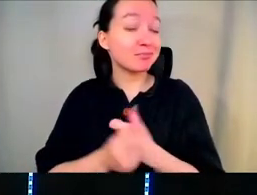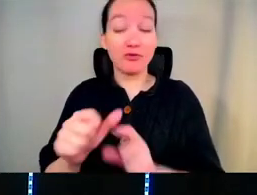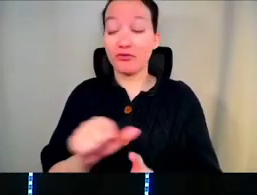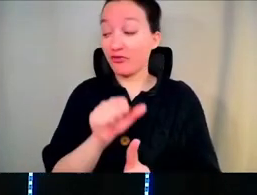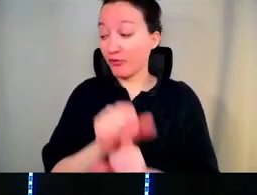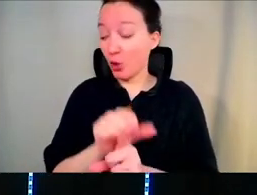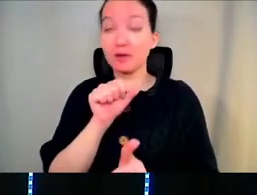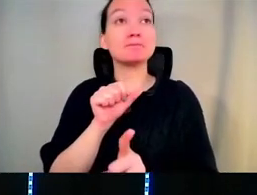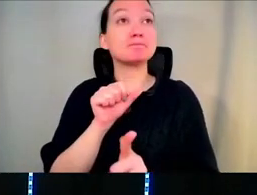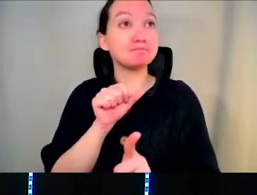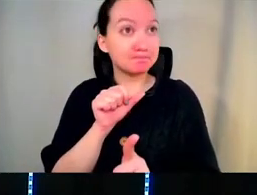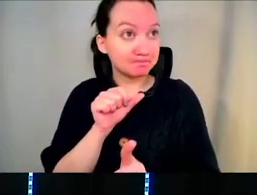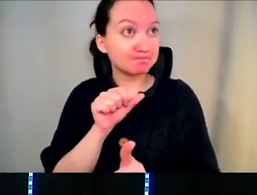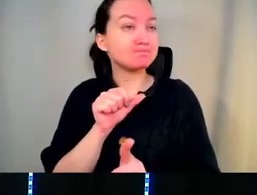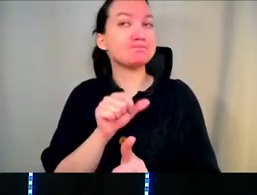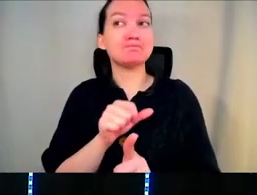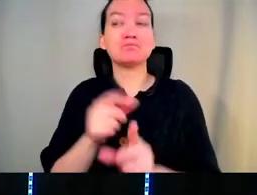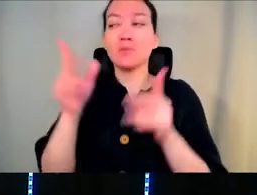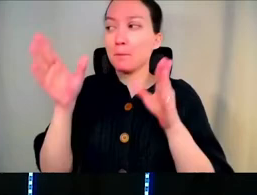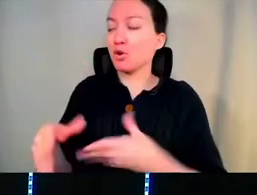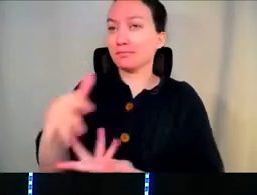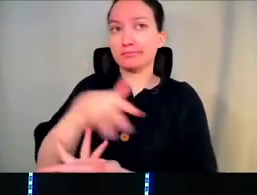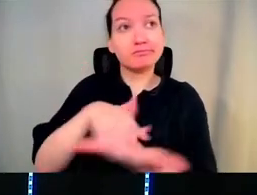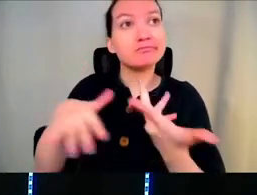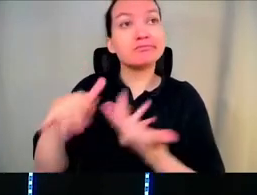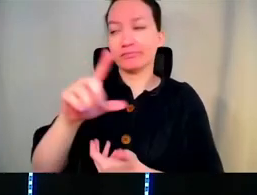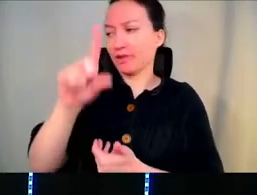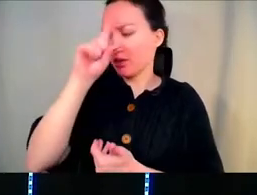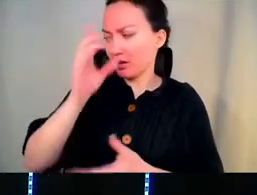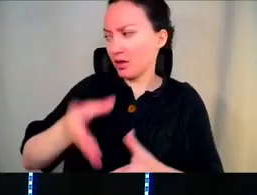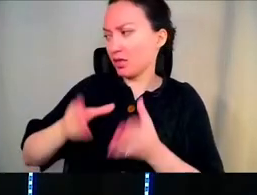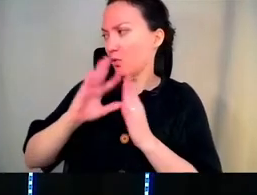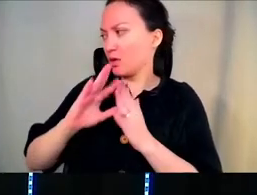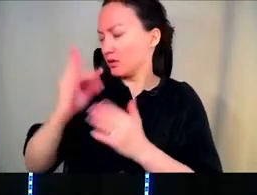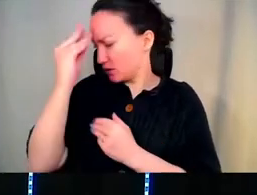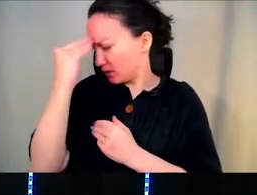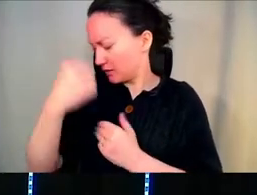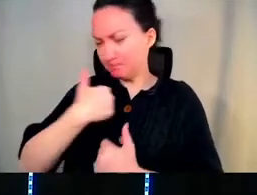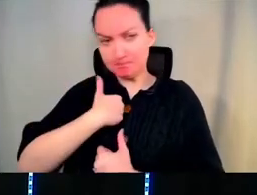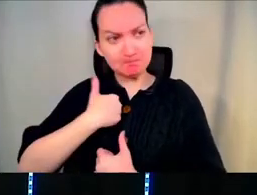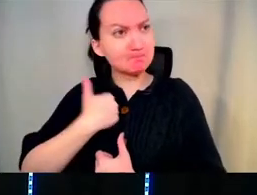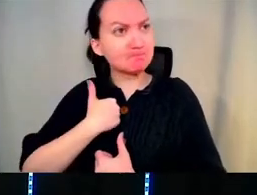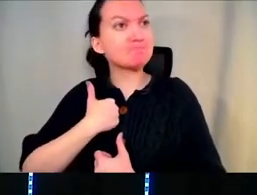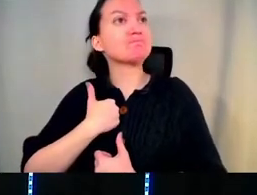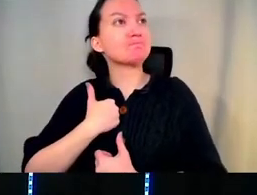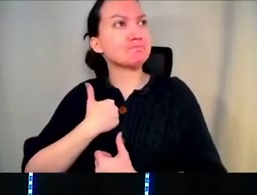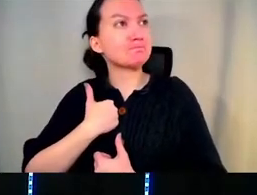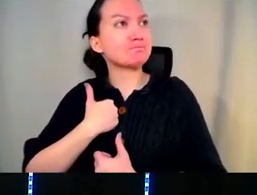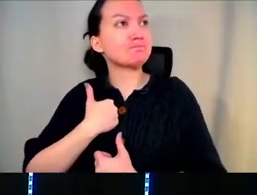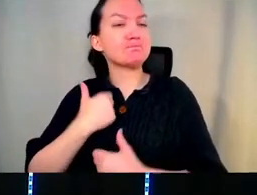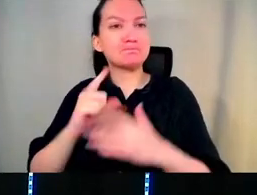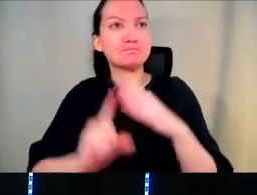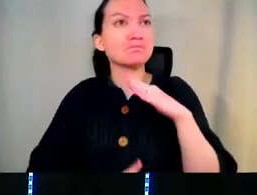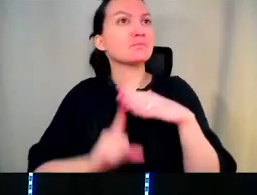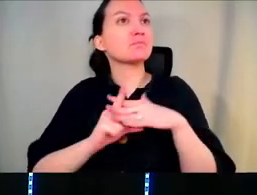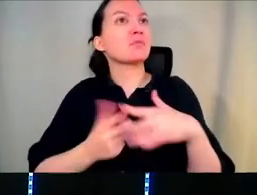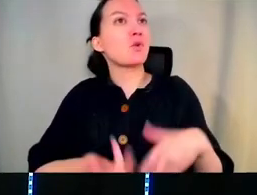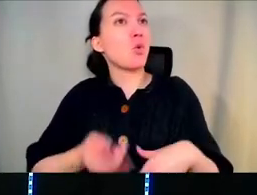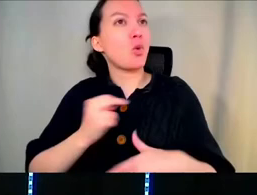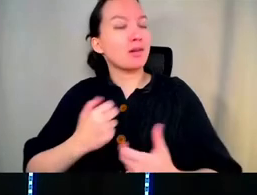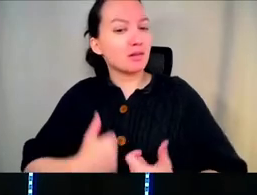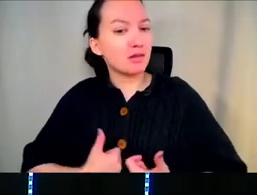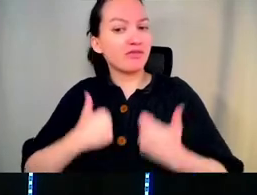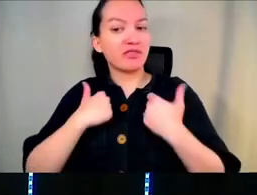foolishness. Who we spend our time with, the thoughts we allow in our brain, and to think about ourselves, foolishness that starts to pop up in our own